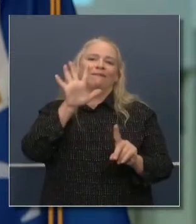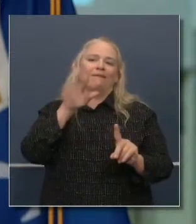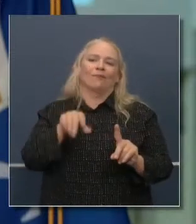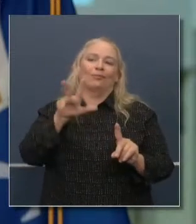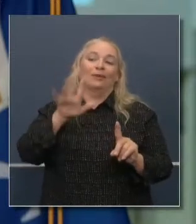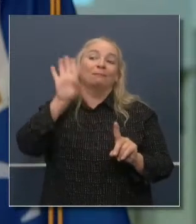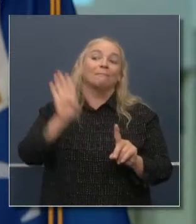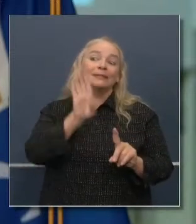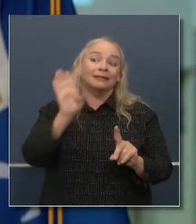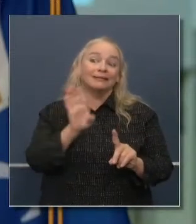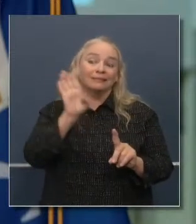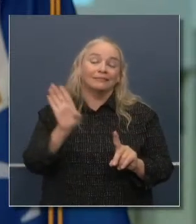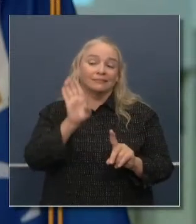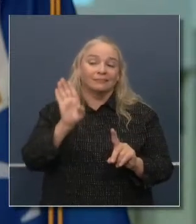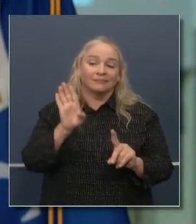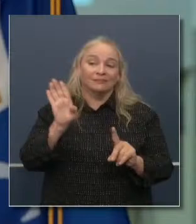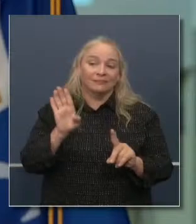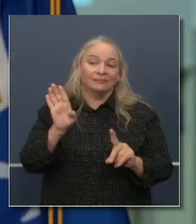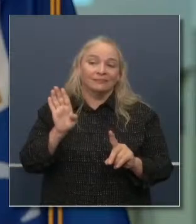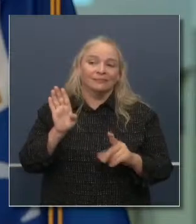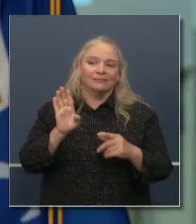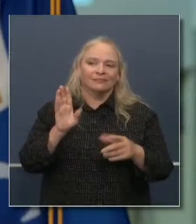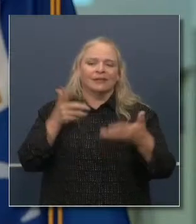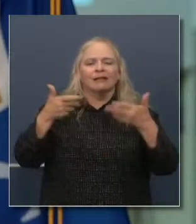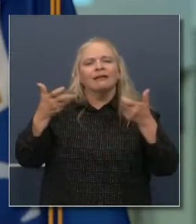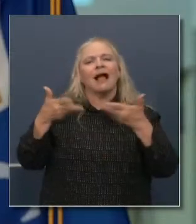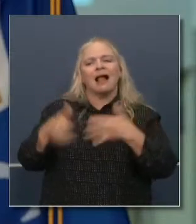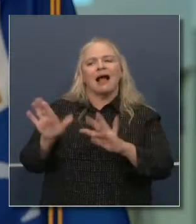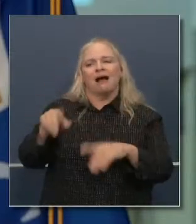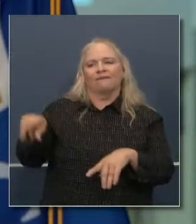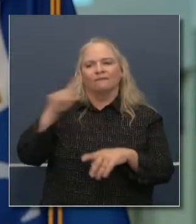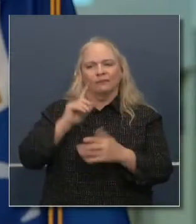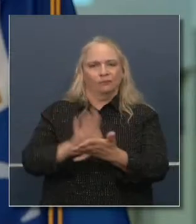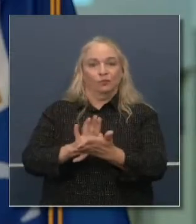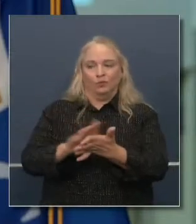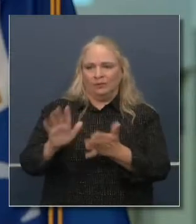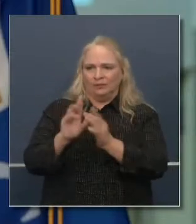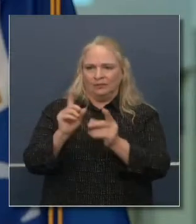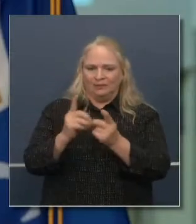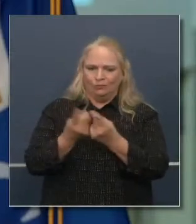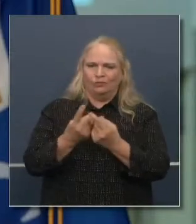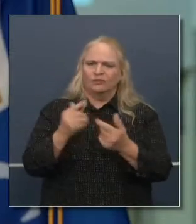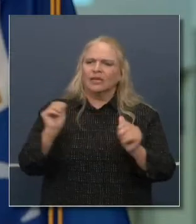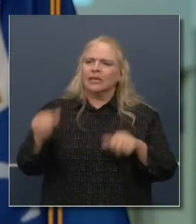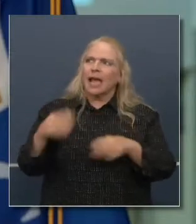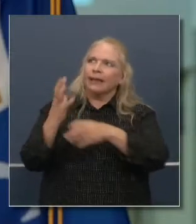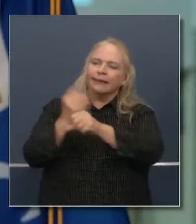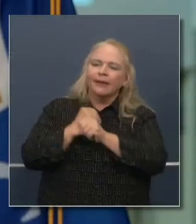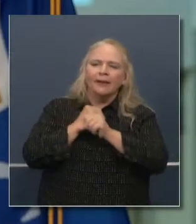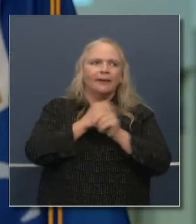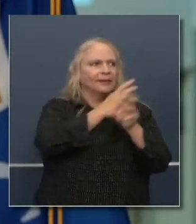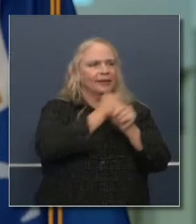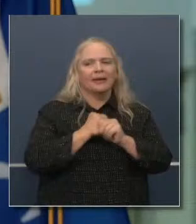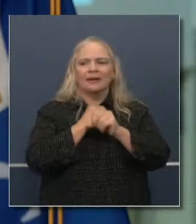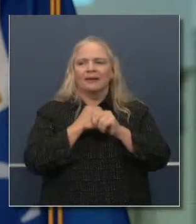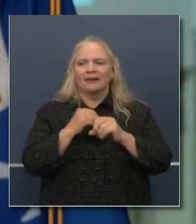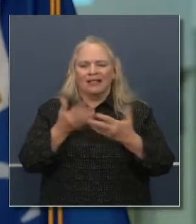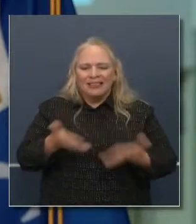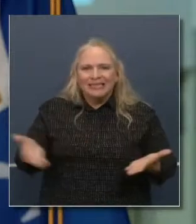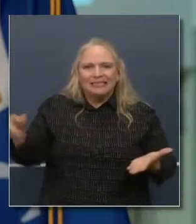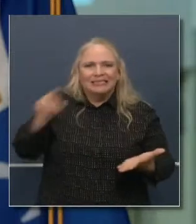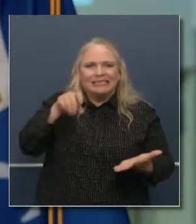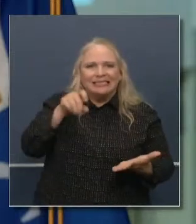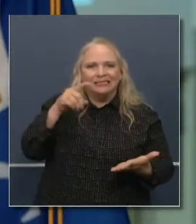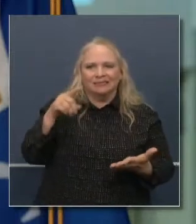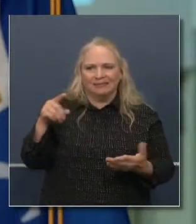budget to allow for the ability to procure assets, to allow for distance learning,